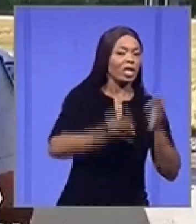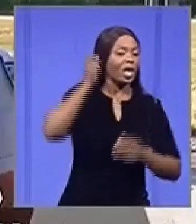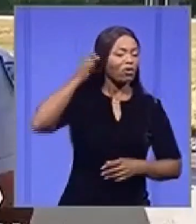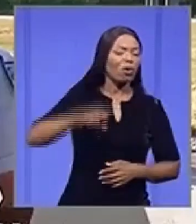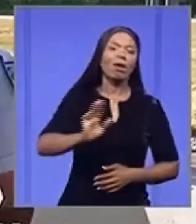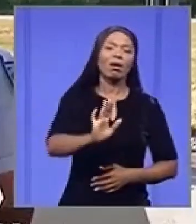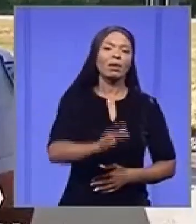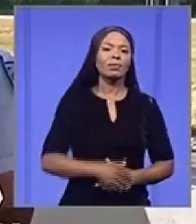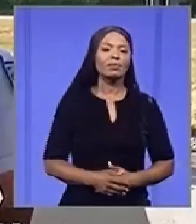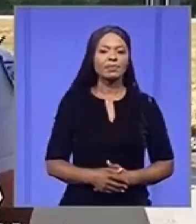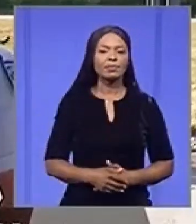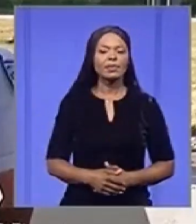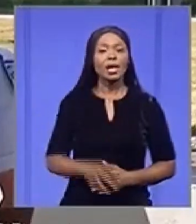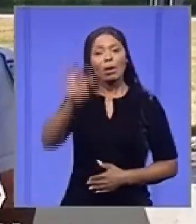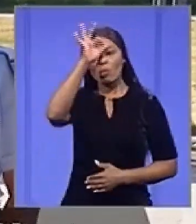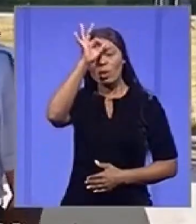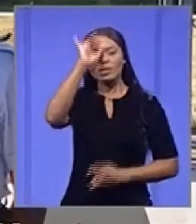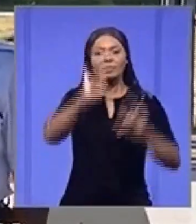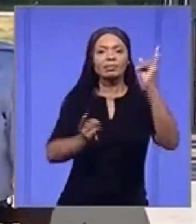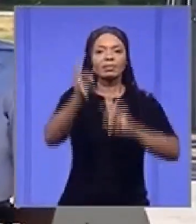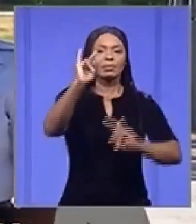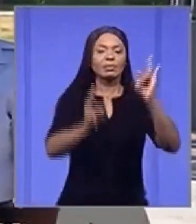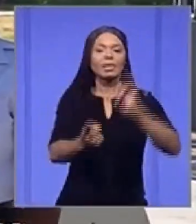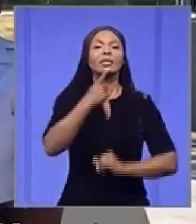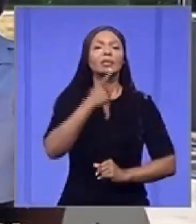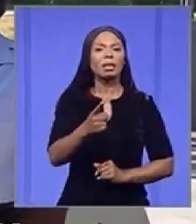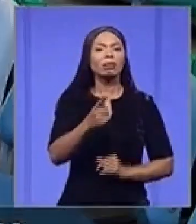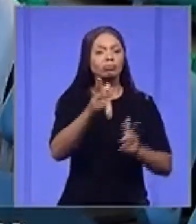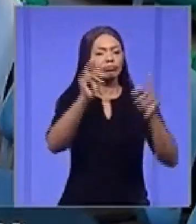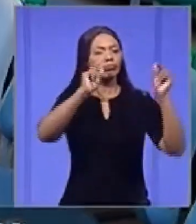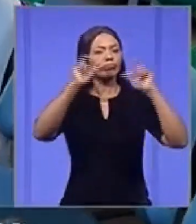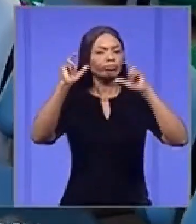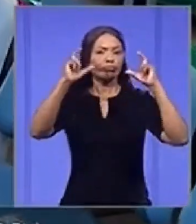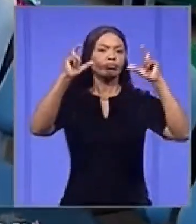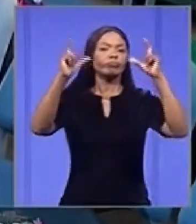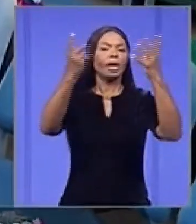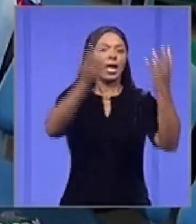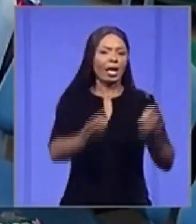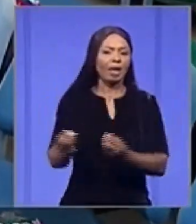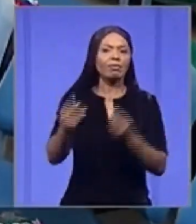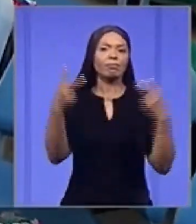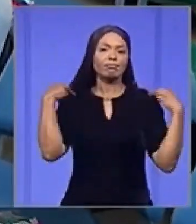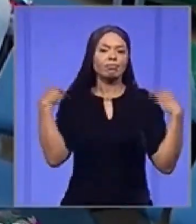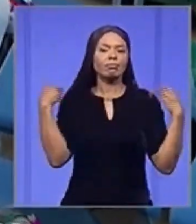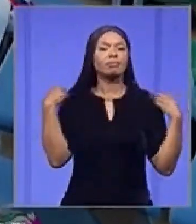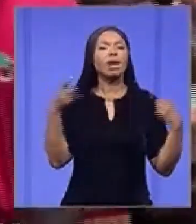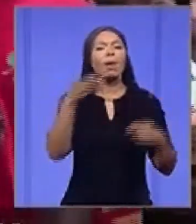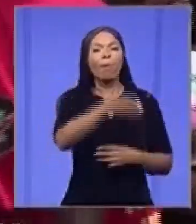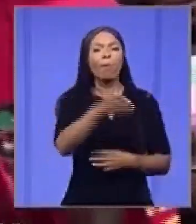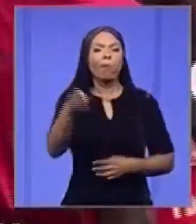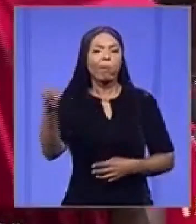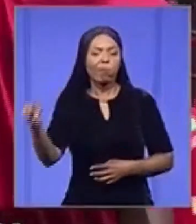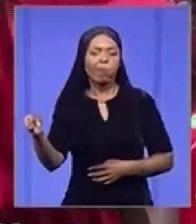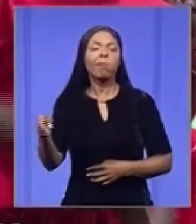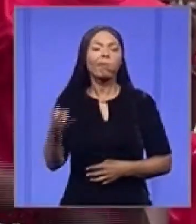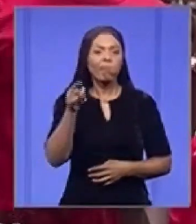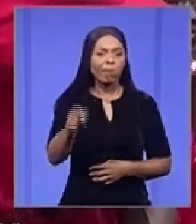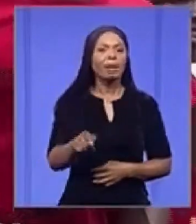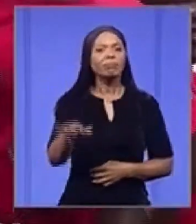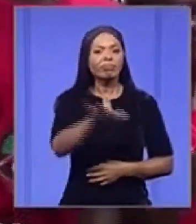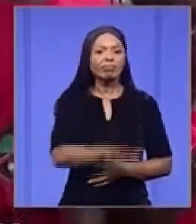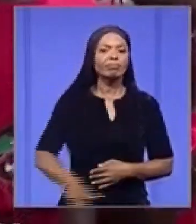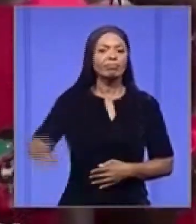that. Mapodisi kwa toropong eno a re a malala a laotswe batlhankela ba tshireletso ba tlile go dira maparego go dikaganya